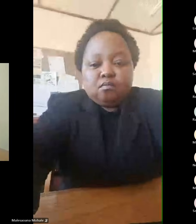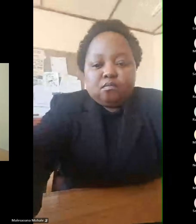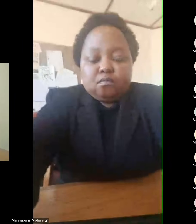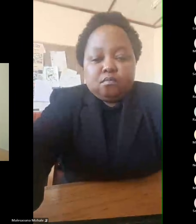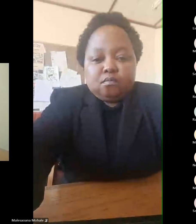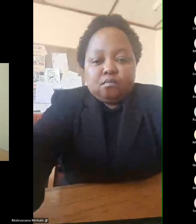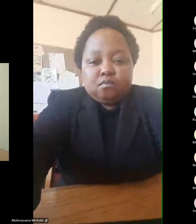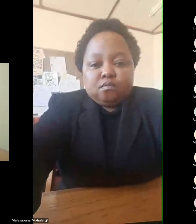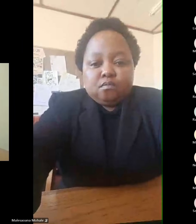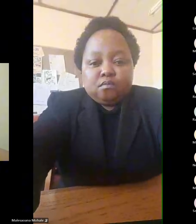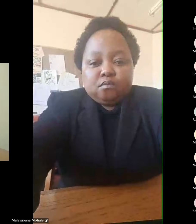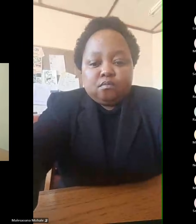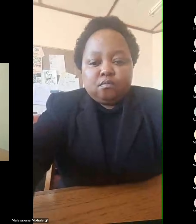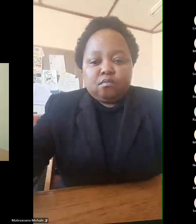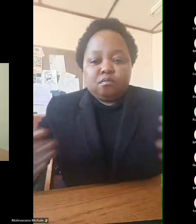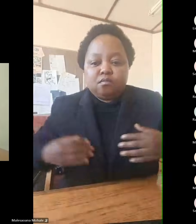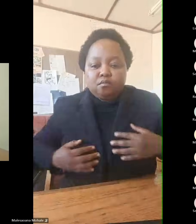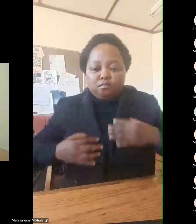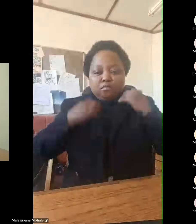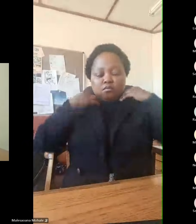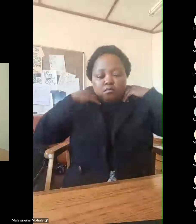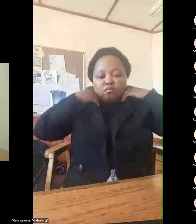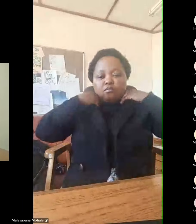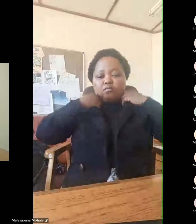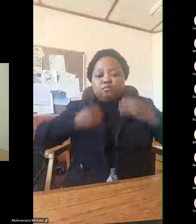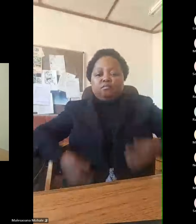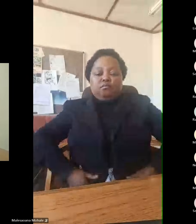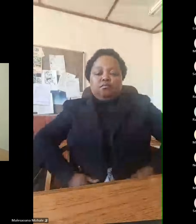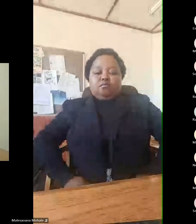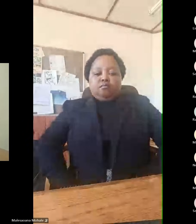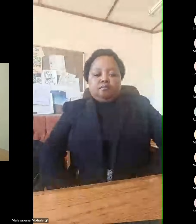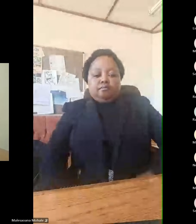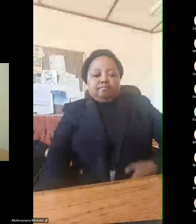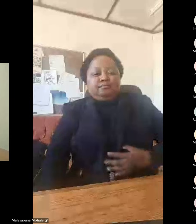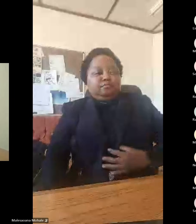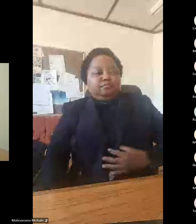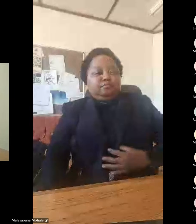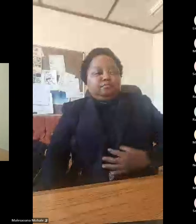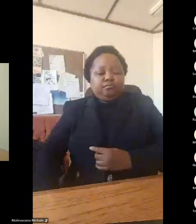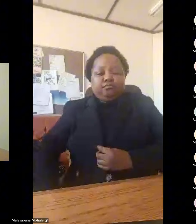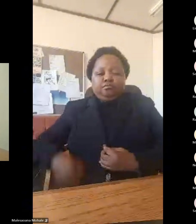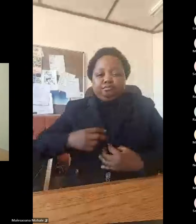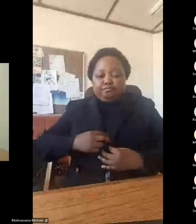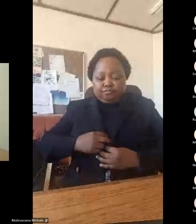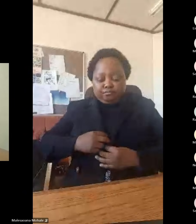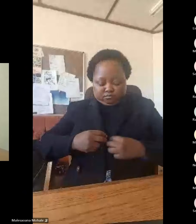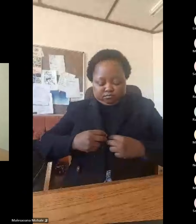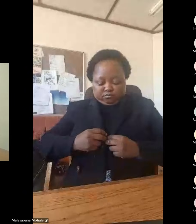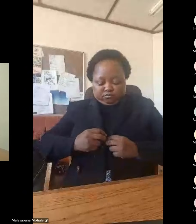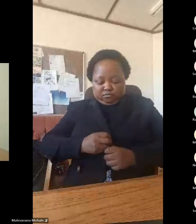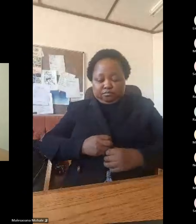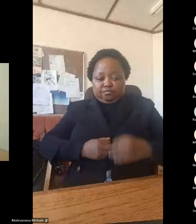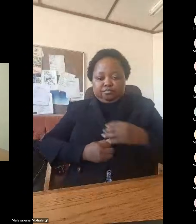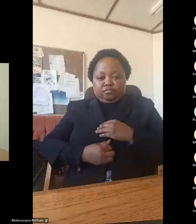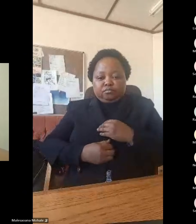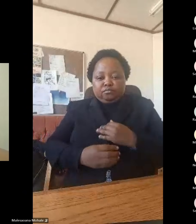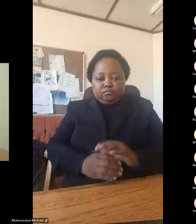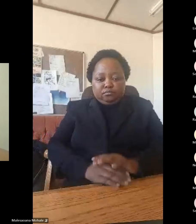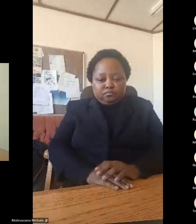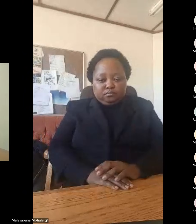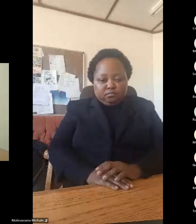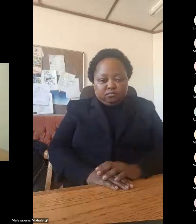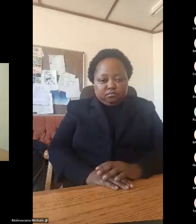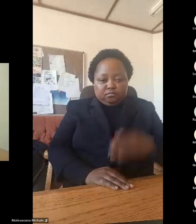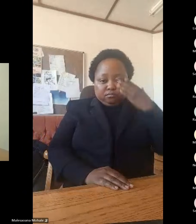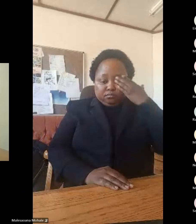Time management, I think this goes to our speakers. Please, I've already indicated that we are using an aviation principles